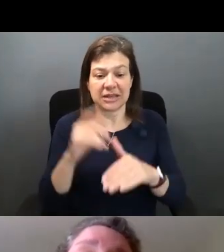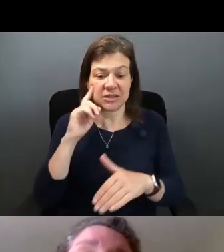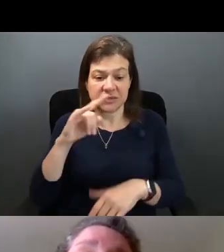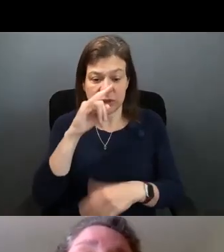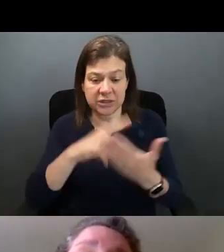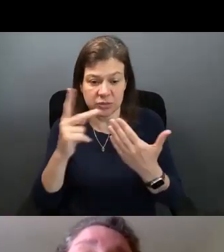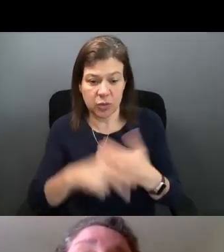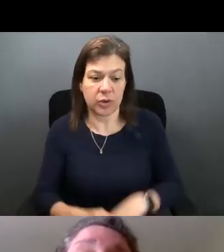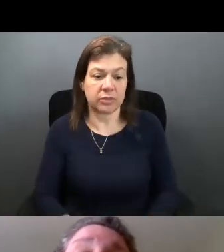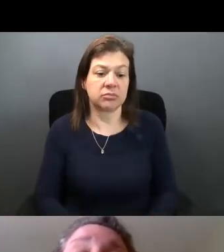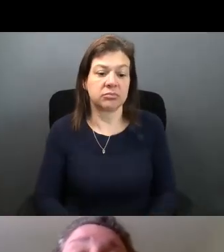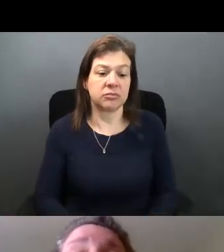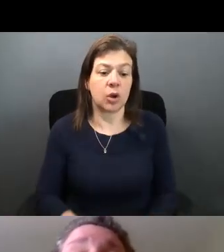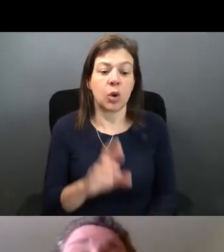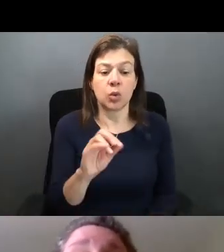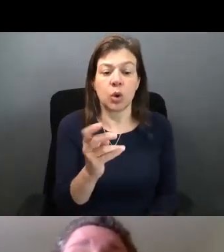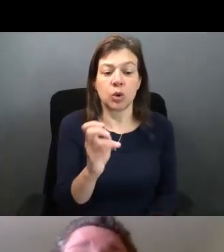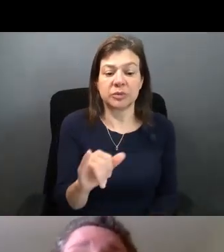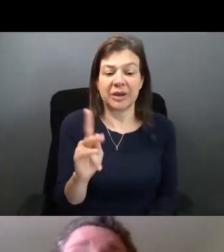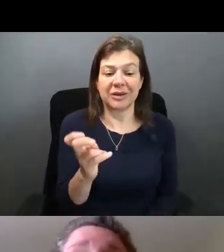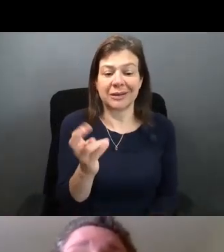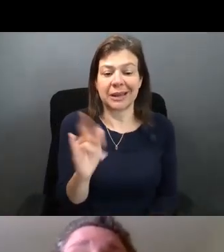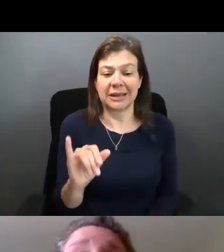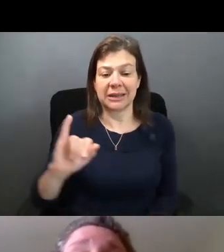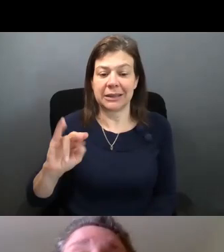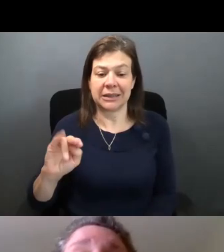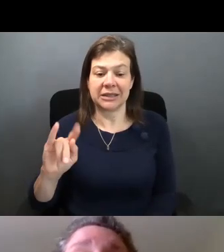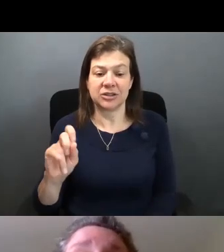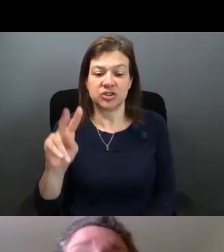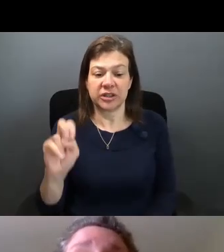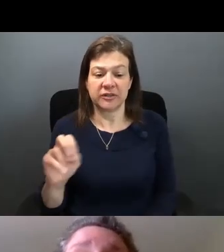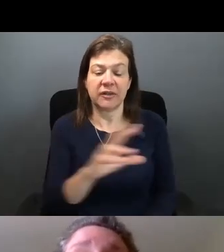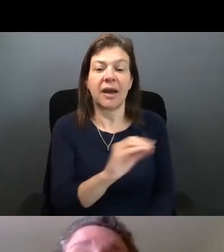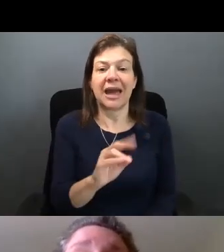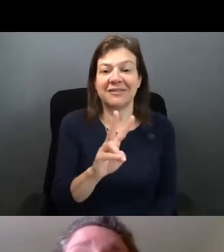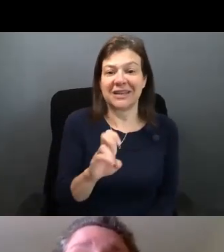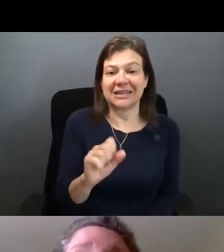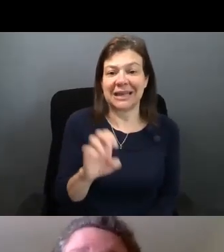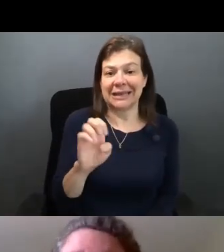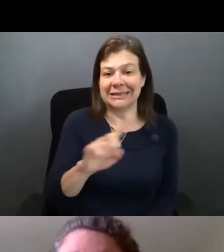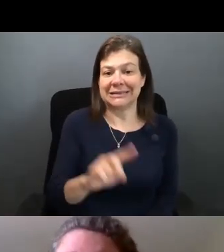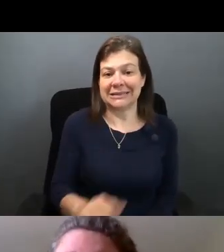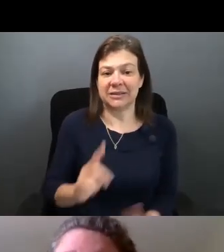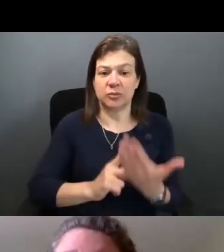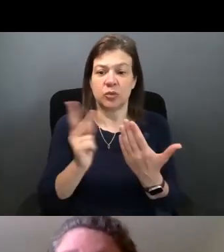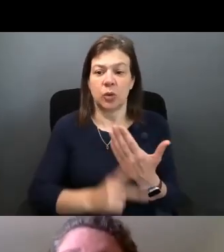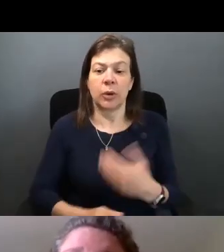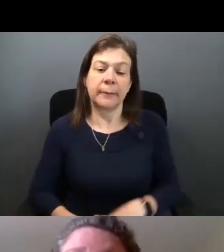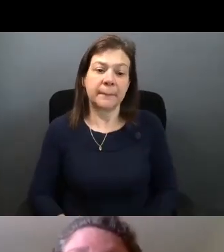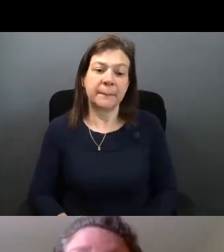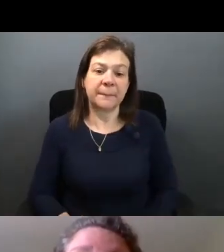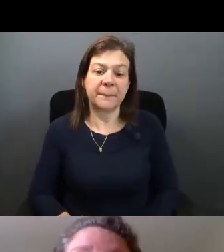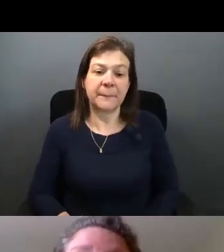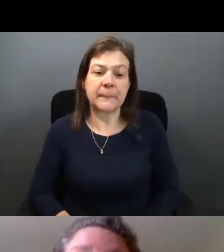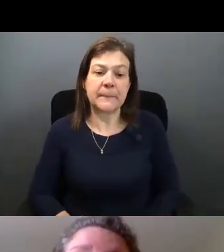Kids program, Rosemary Kennedy Initiative, and VSA EZ program.